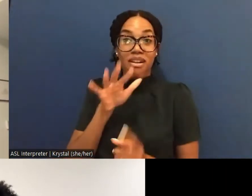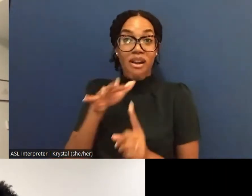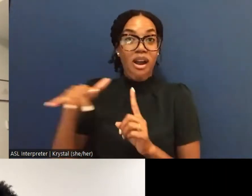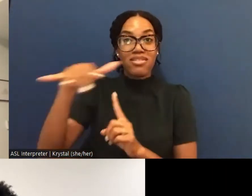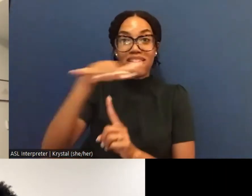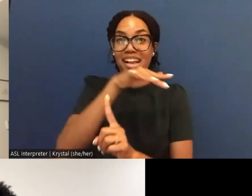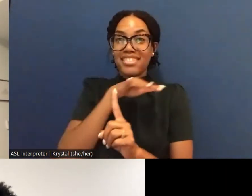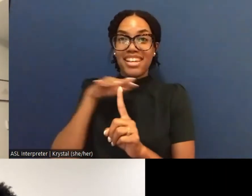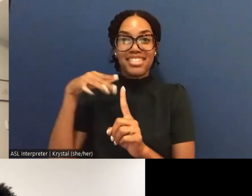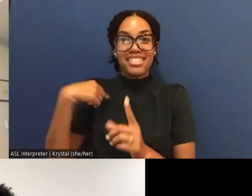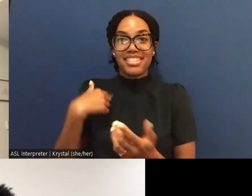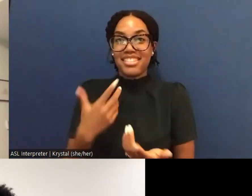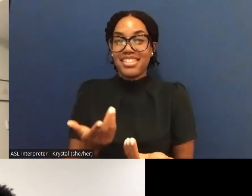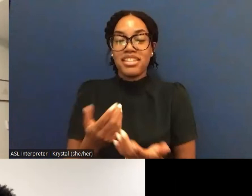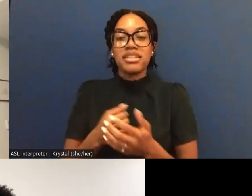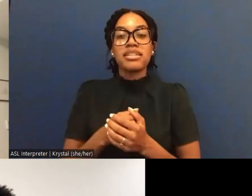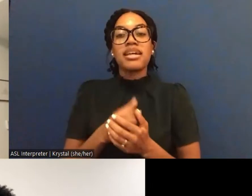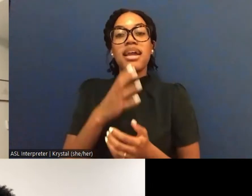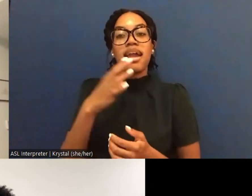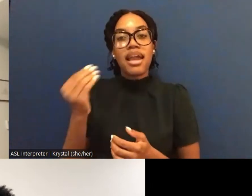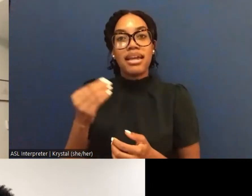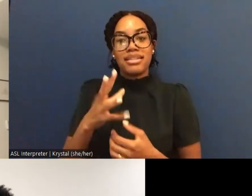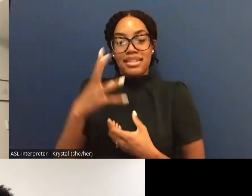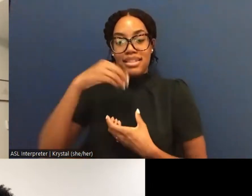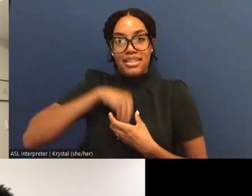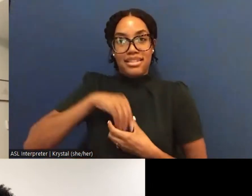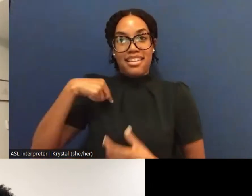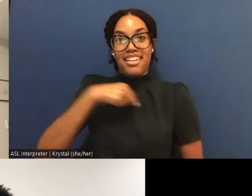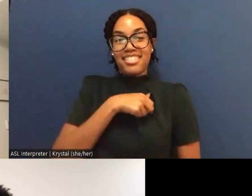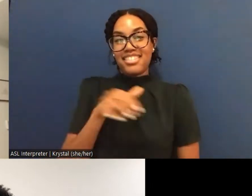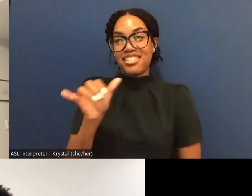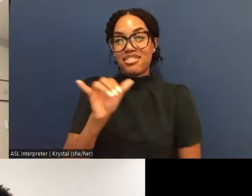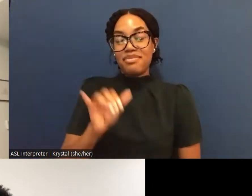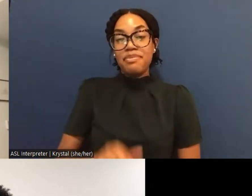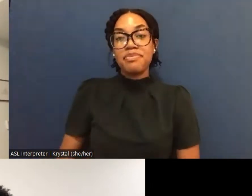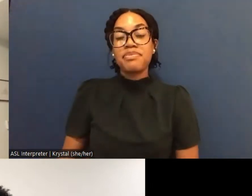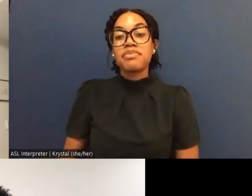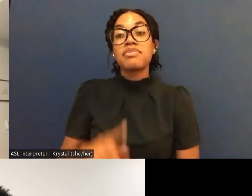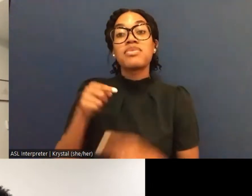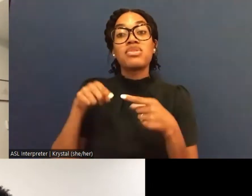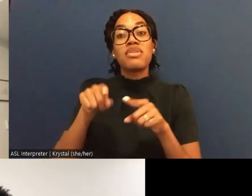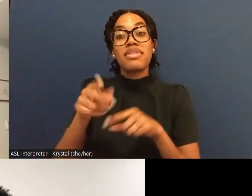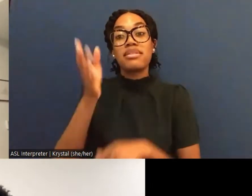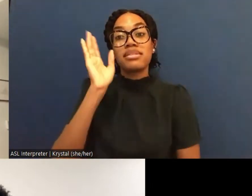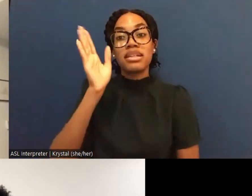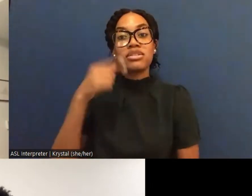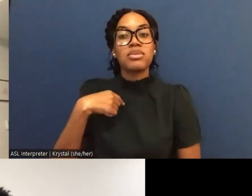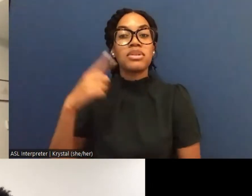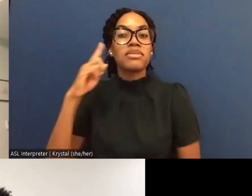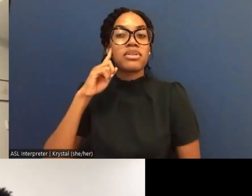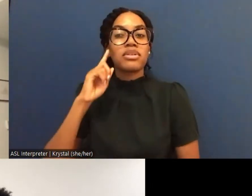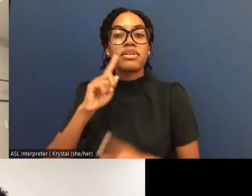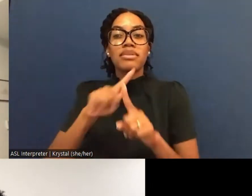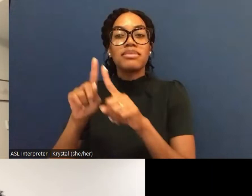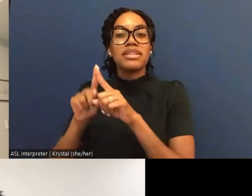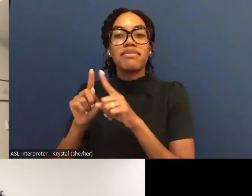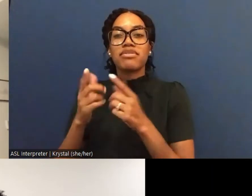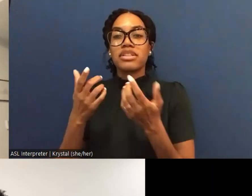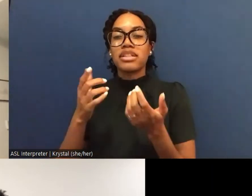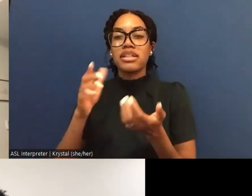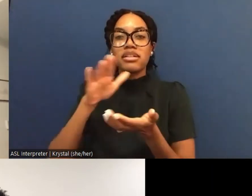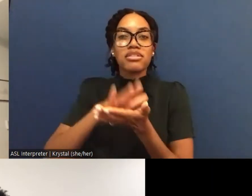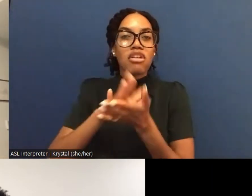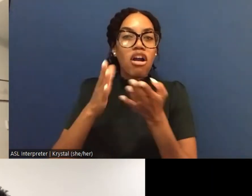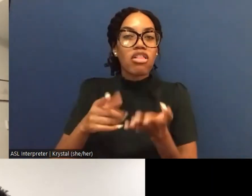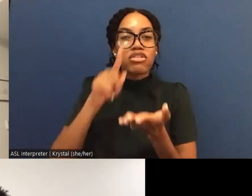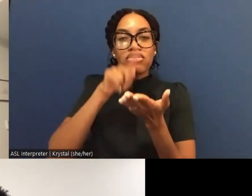And throughout the Teach the Black Freedom Struggle course series, we've also heard from scholars like Clint Smith and Martha Jones and